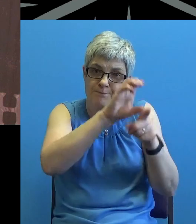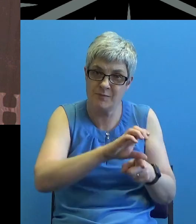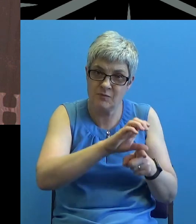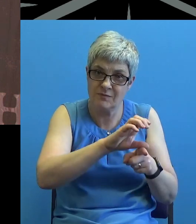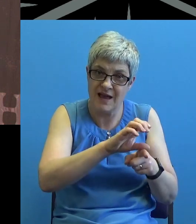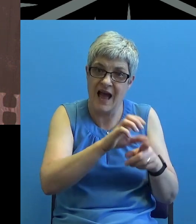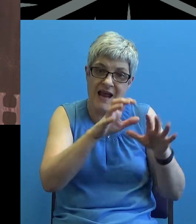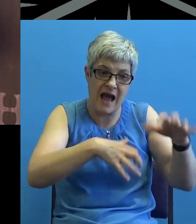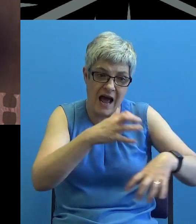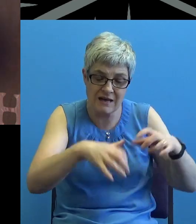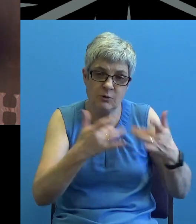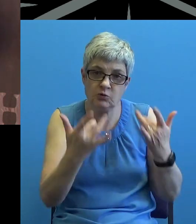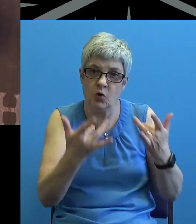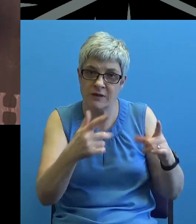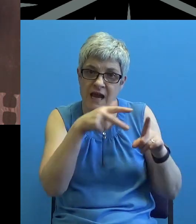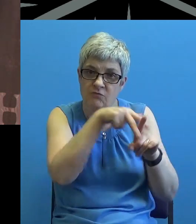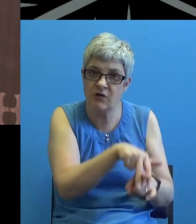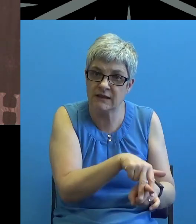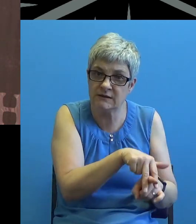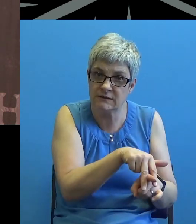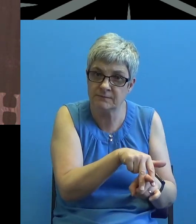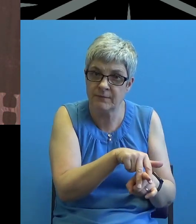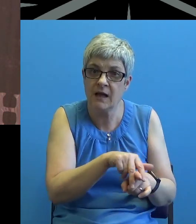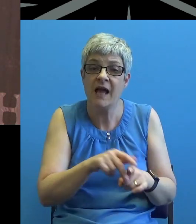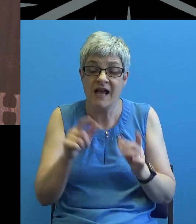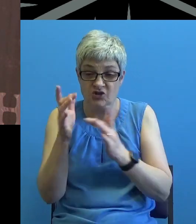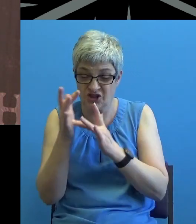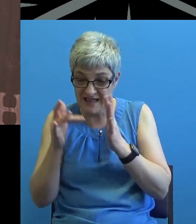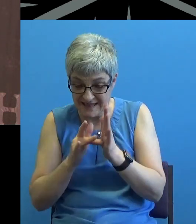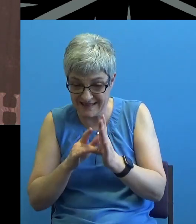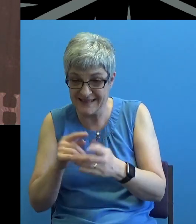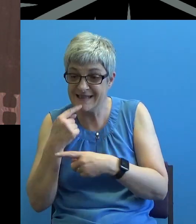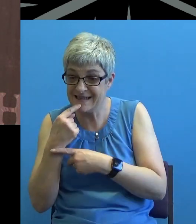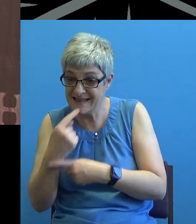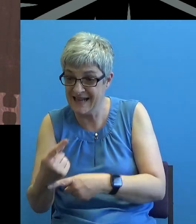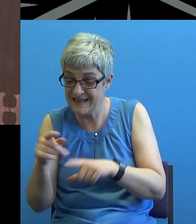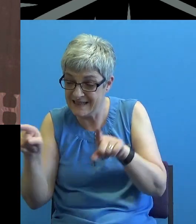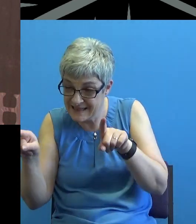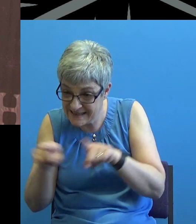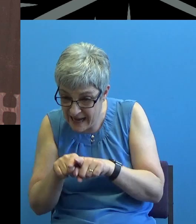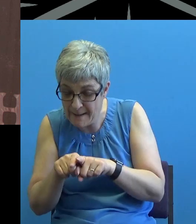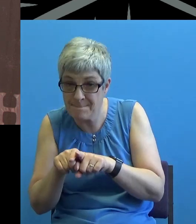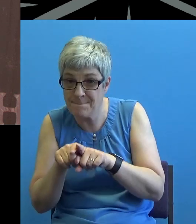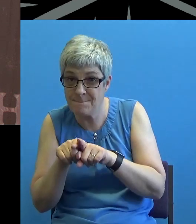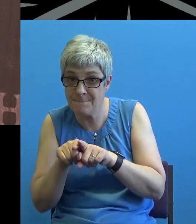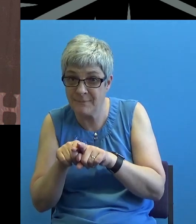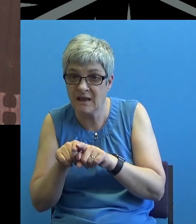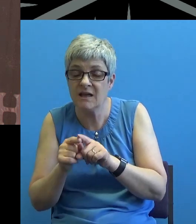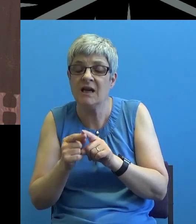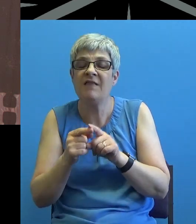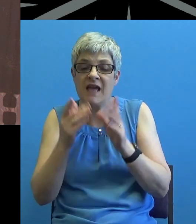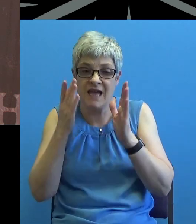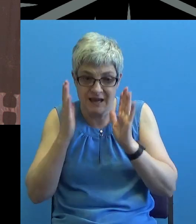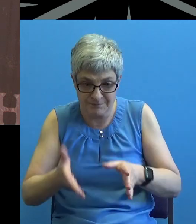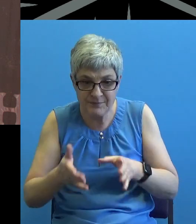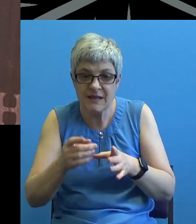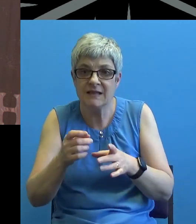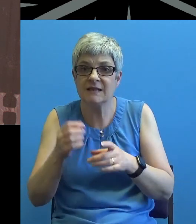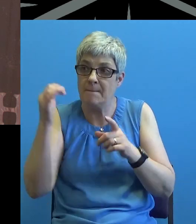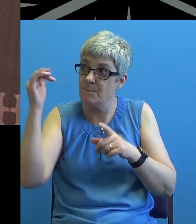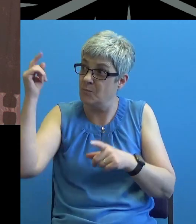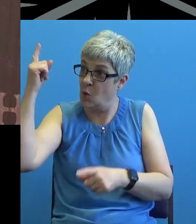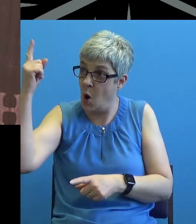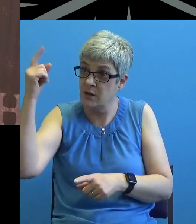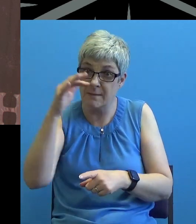And here is Jesus making the very same statement, saying to the people that he is the very presence of God